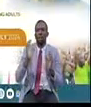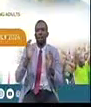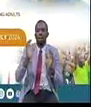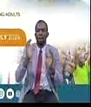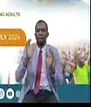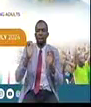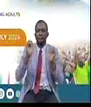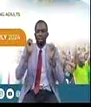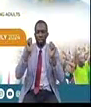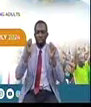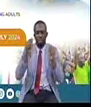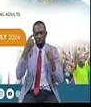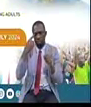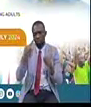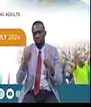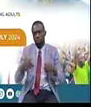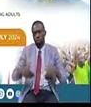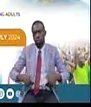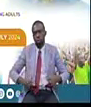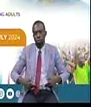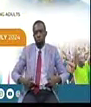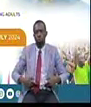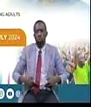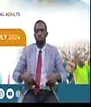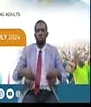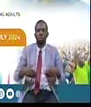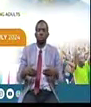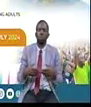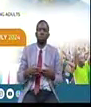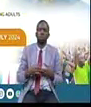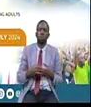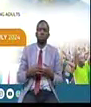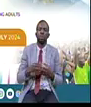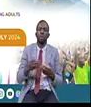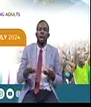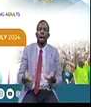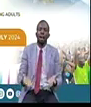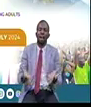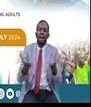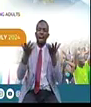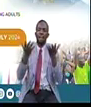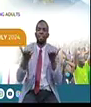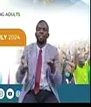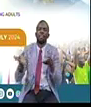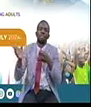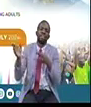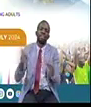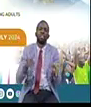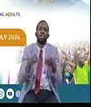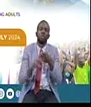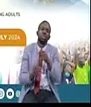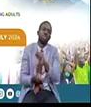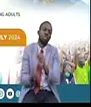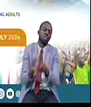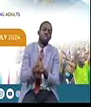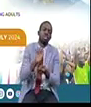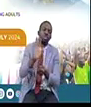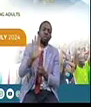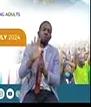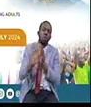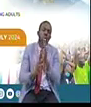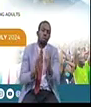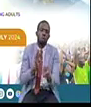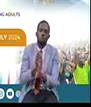members, and young adults with the theme Arise, Ready to Change Your World will come up on